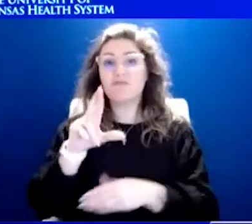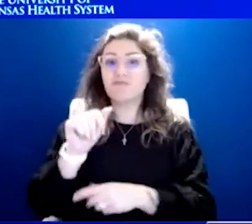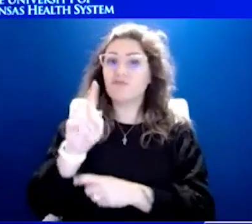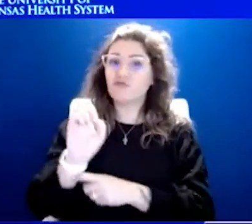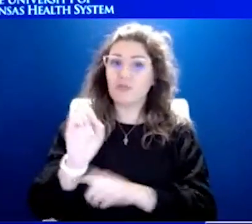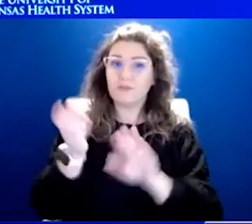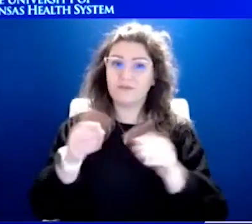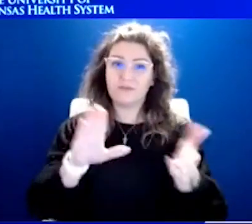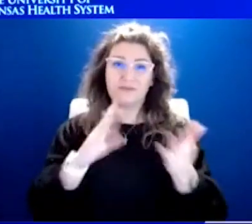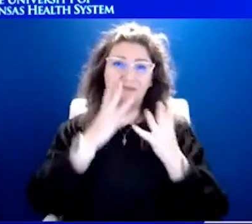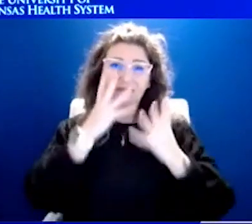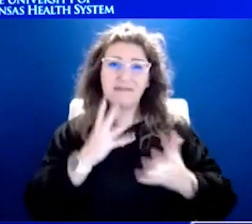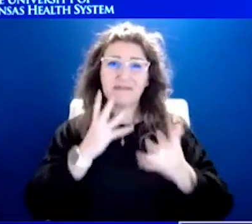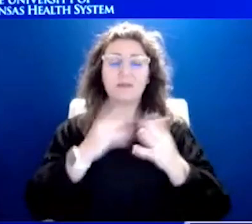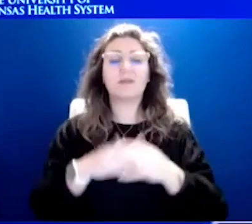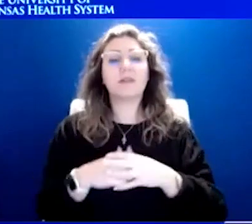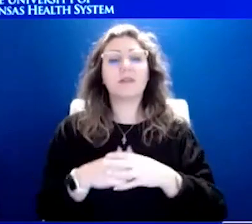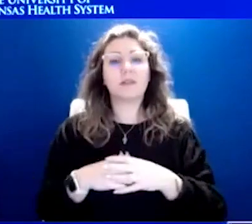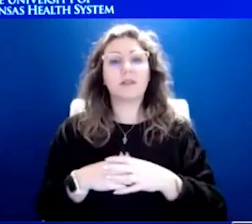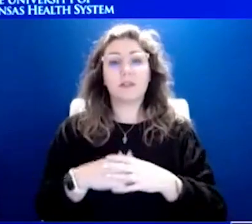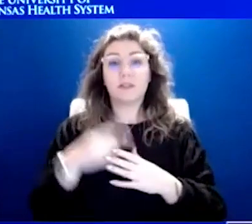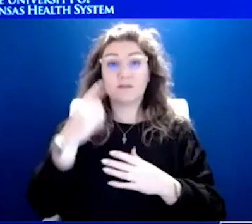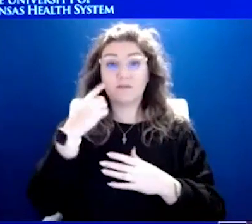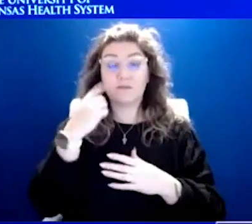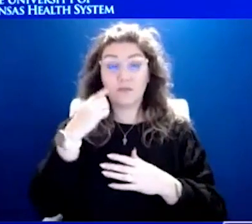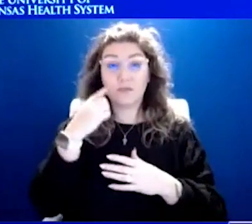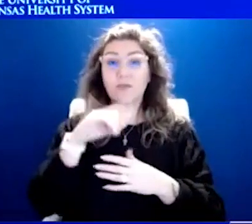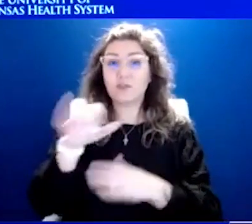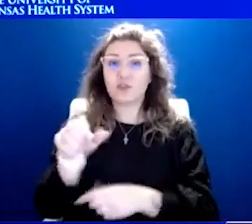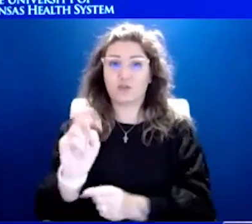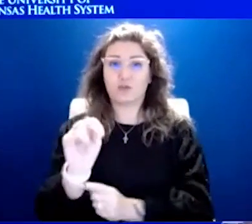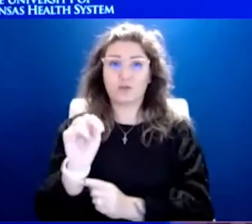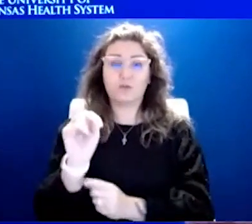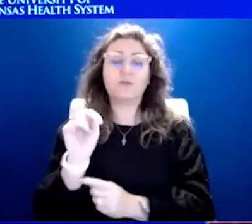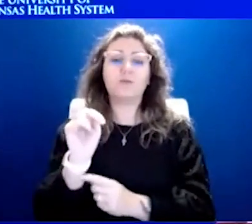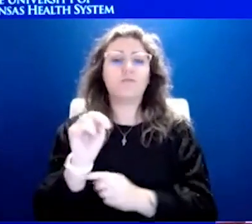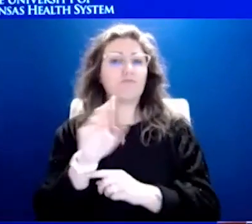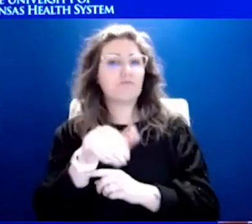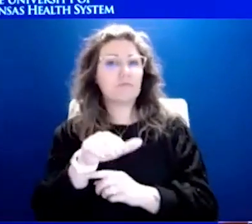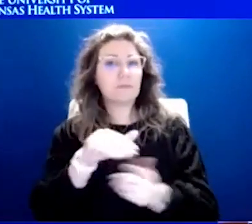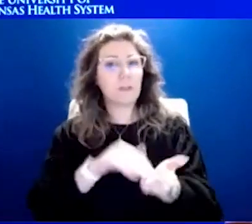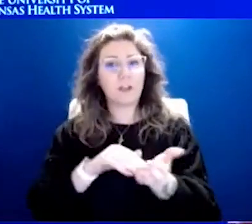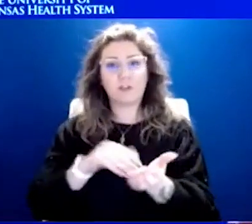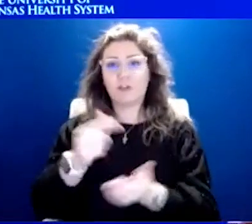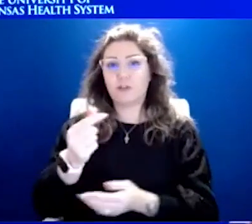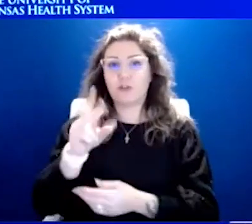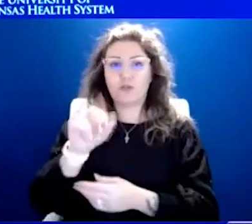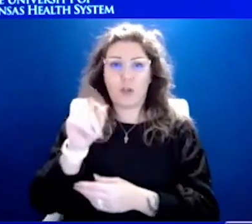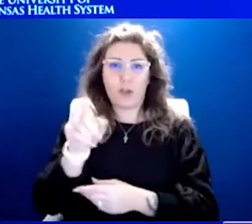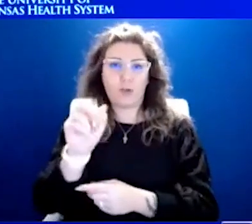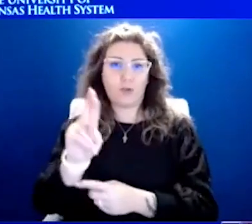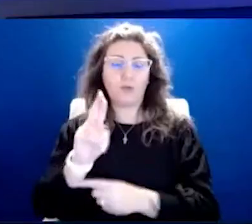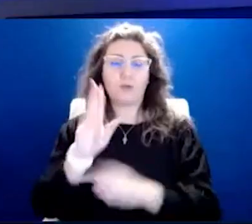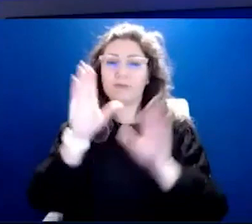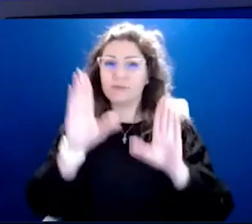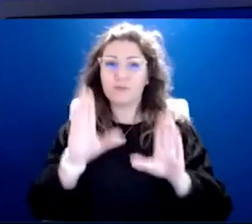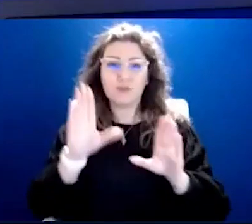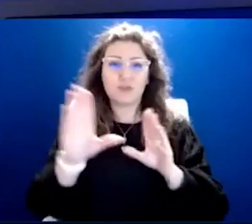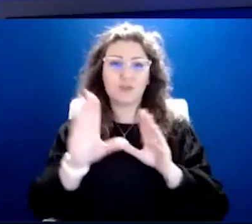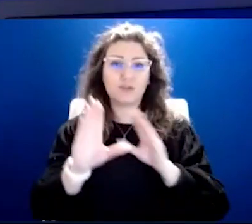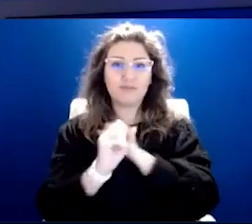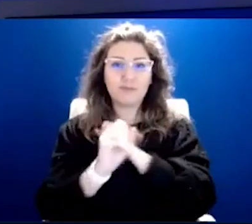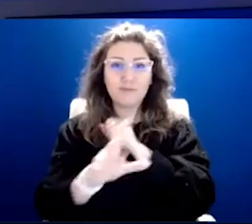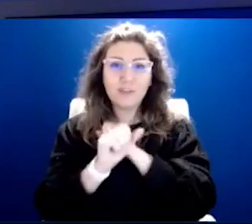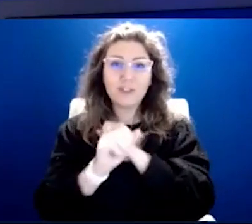unfortunately, for the month of January. And I would just like to say, Dr. Greiner, you did excellent on your commercials. I think you're a